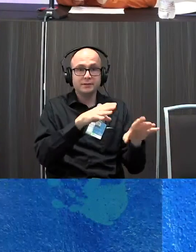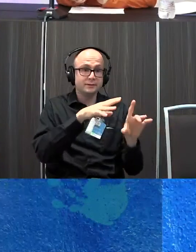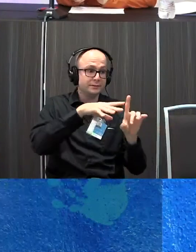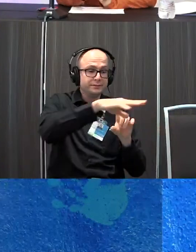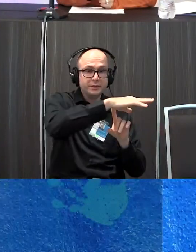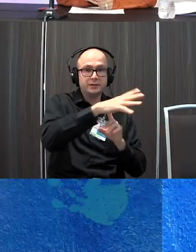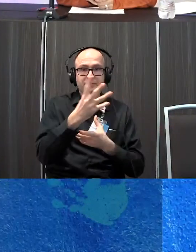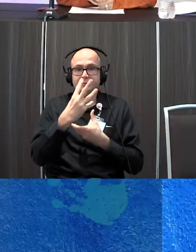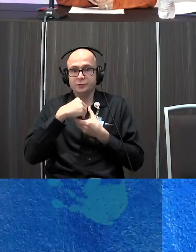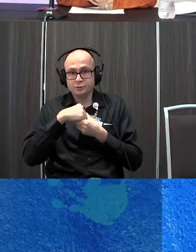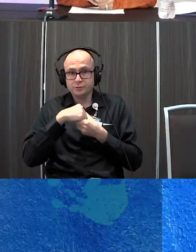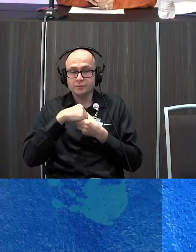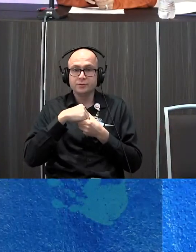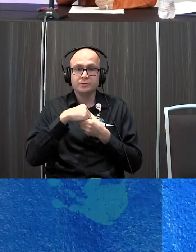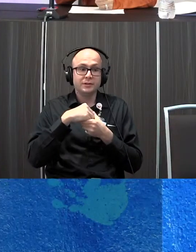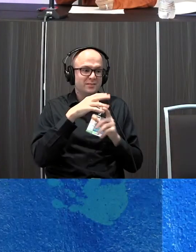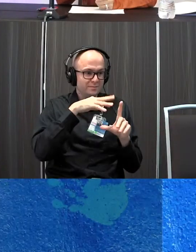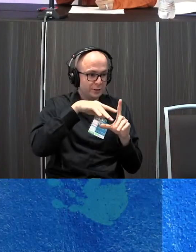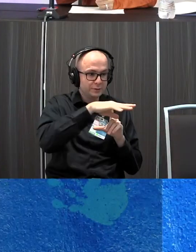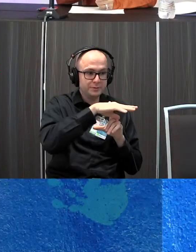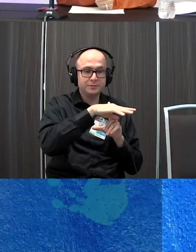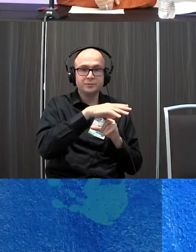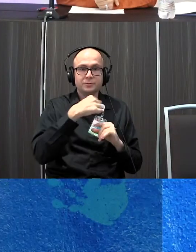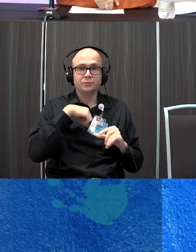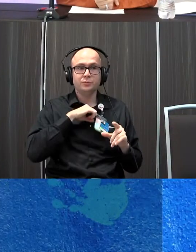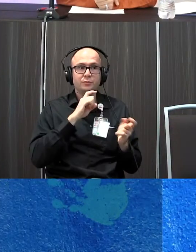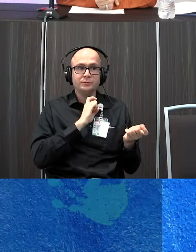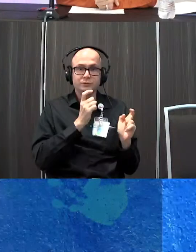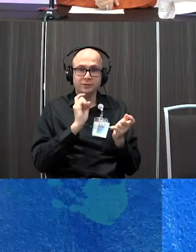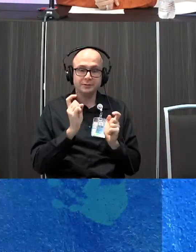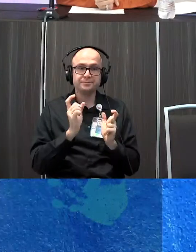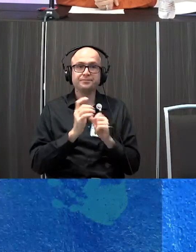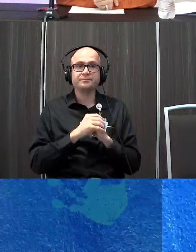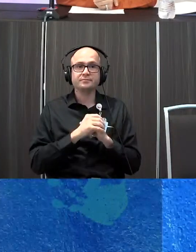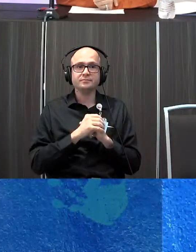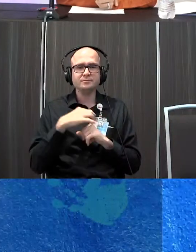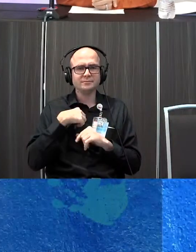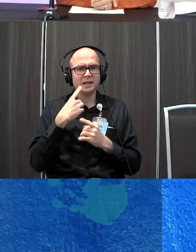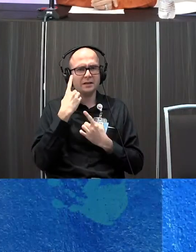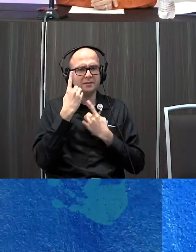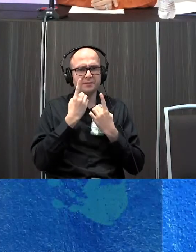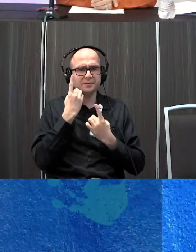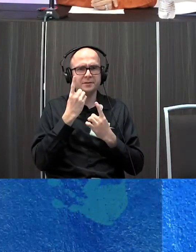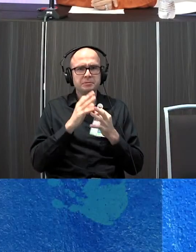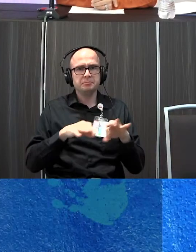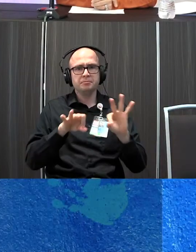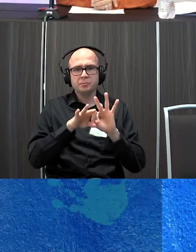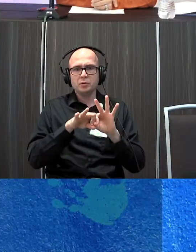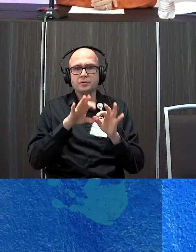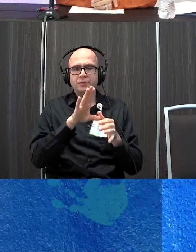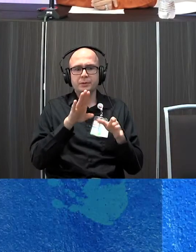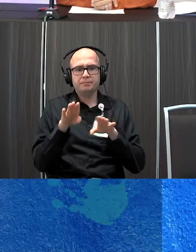it more internal? So if it's more environmental or us changing around, I think it's important to look at the functional